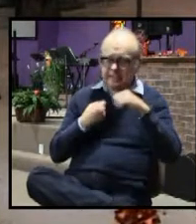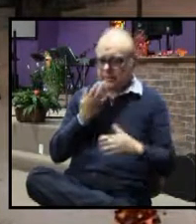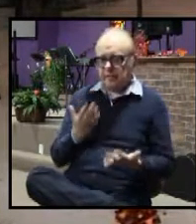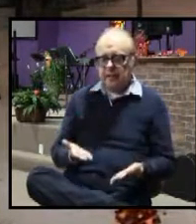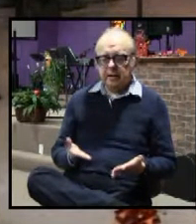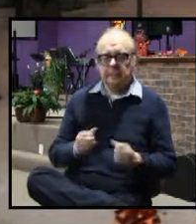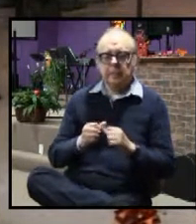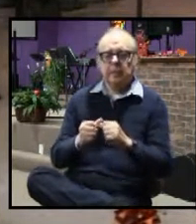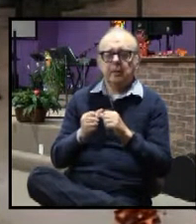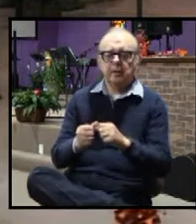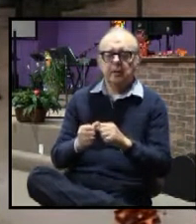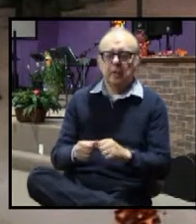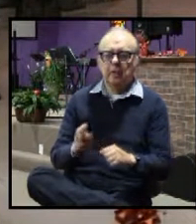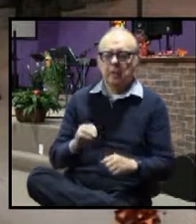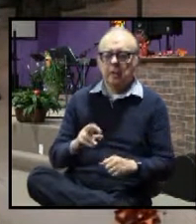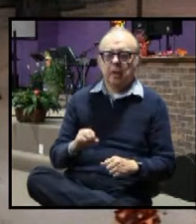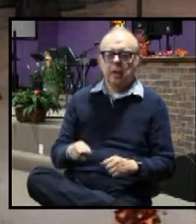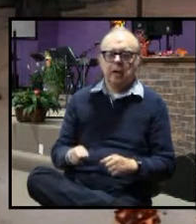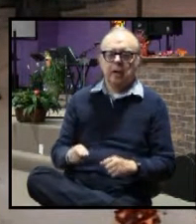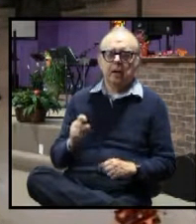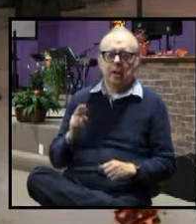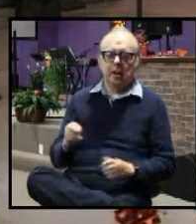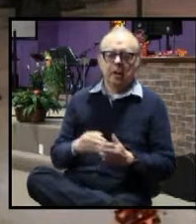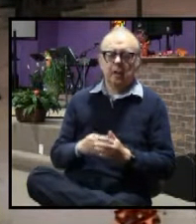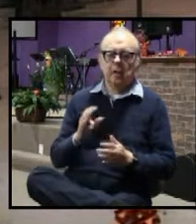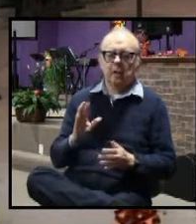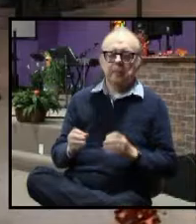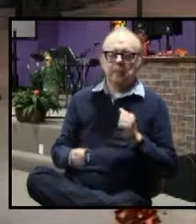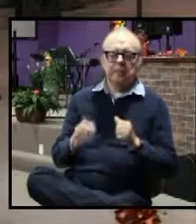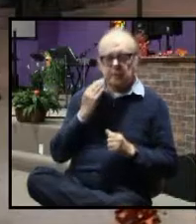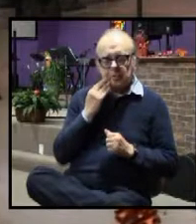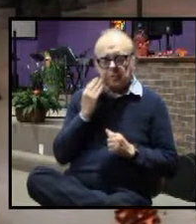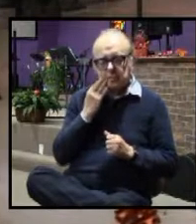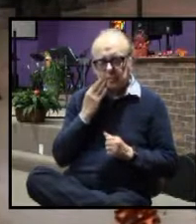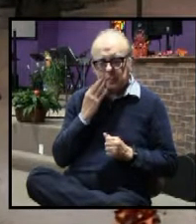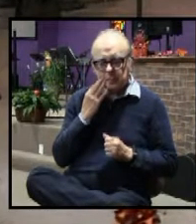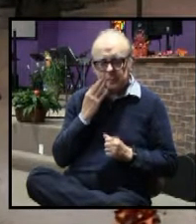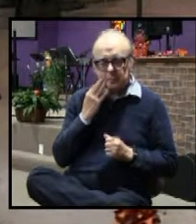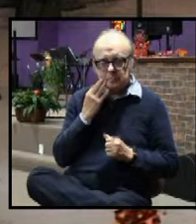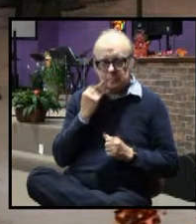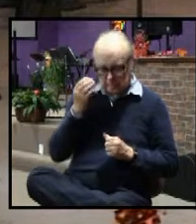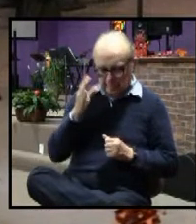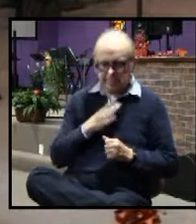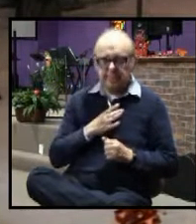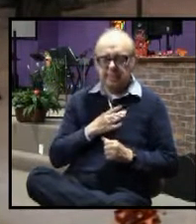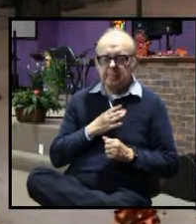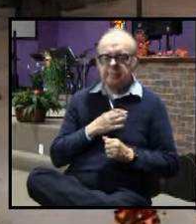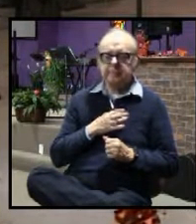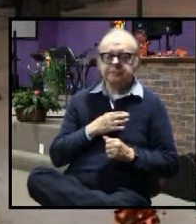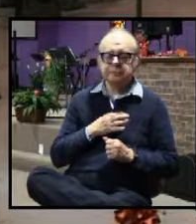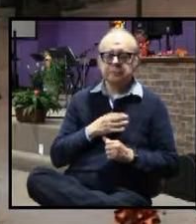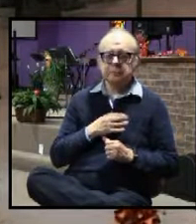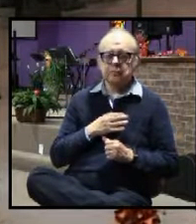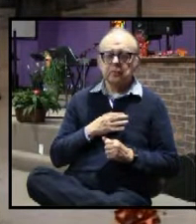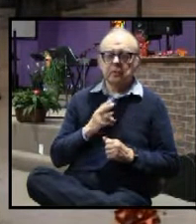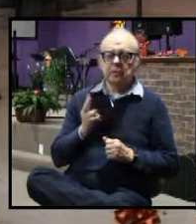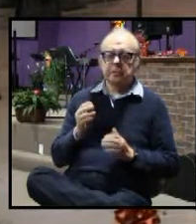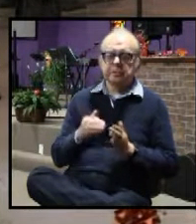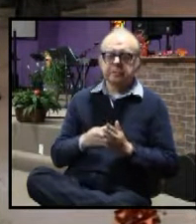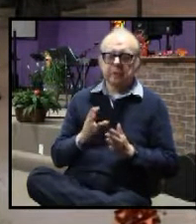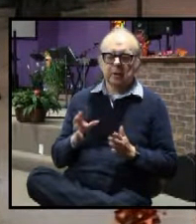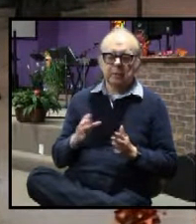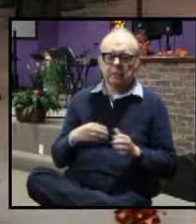here." So I kept going. On March the 11th, 2005, like most of you know, Brian Nichols, and this is when this happened